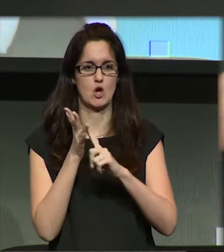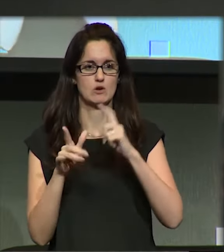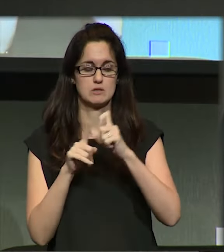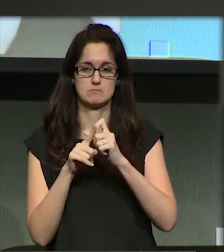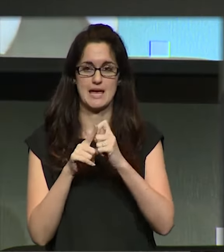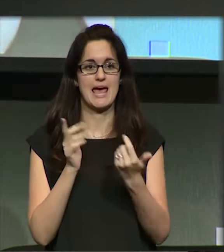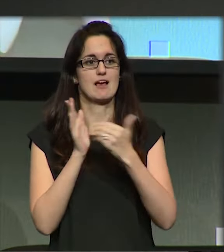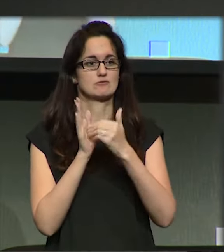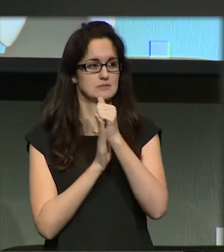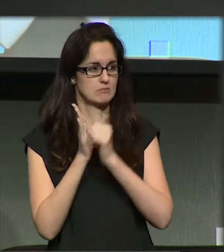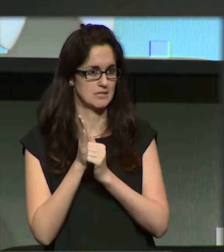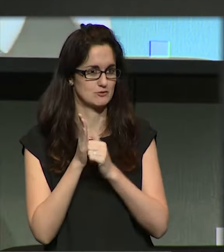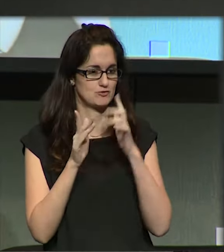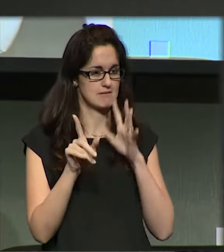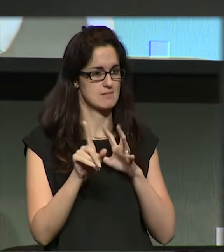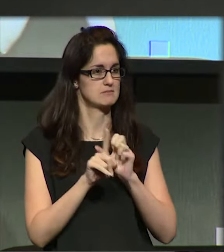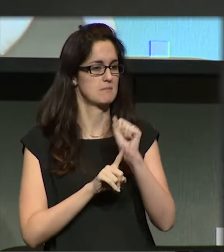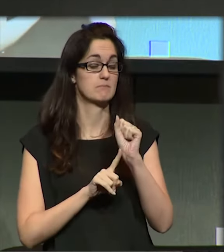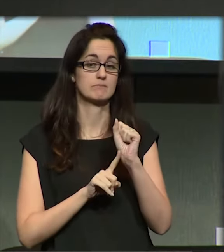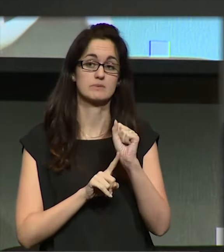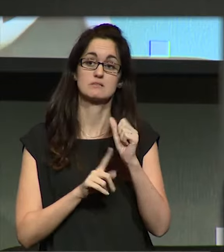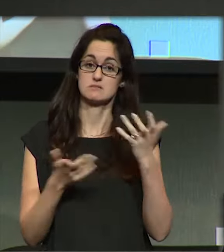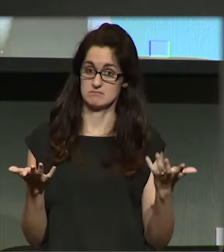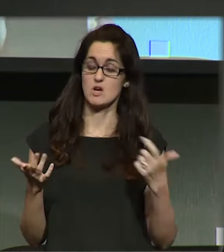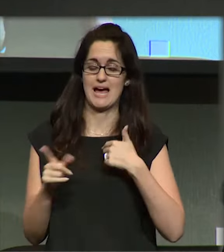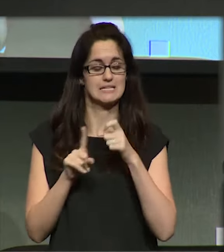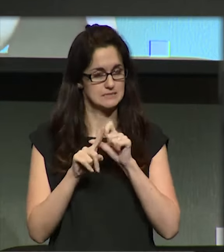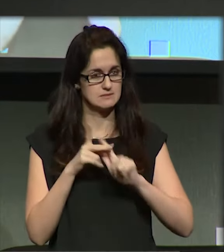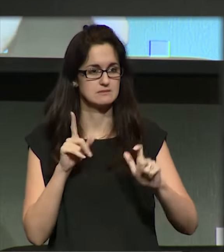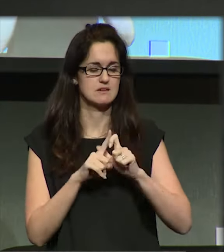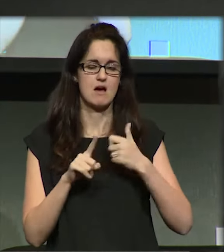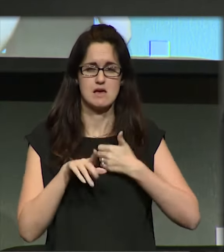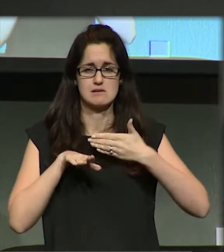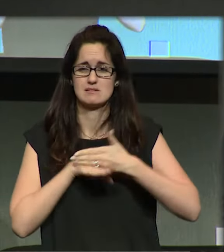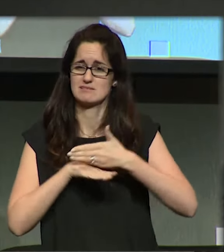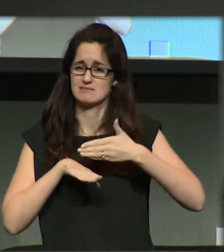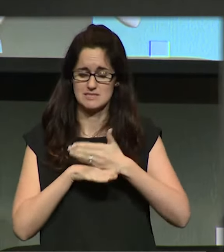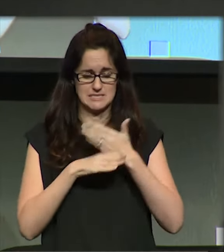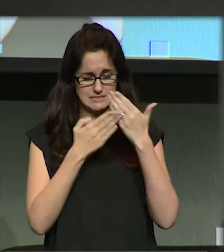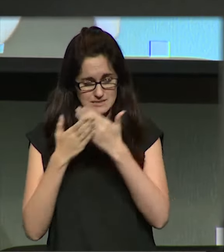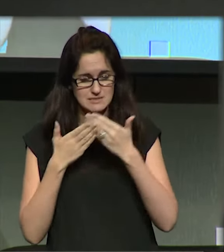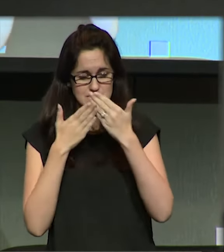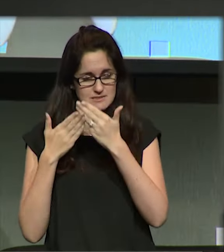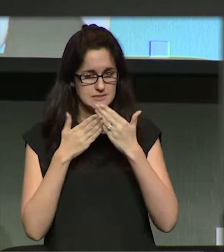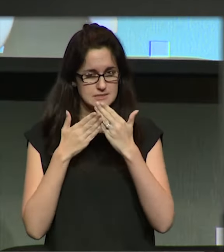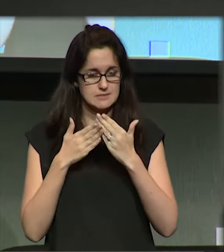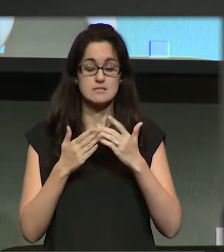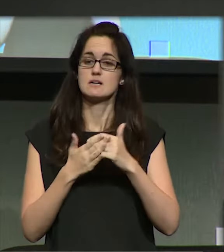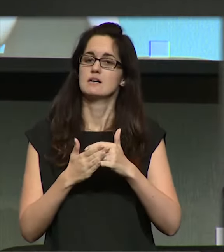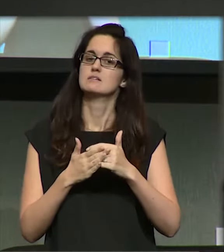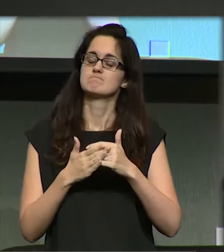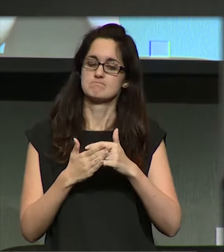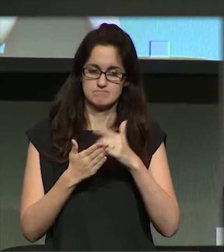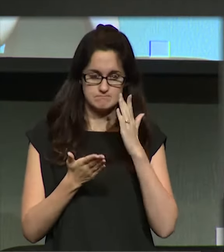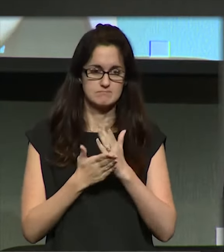sense? And so that's what I did. I worked hard. I worked really hard at college because I was determined to